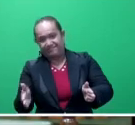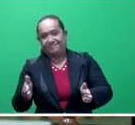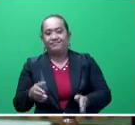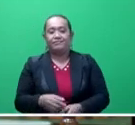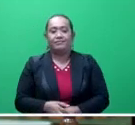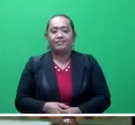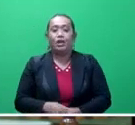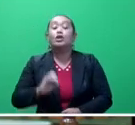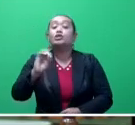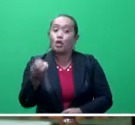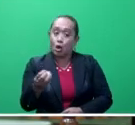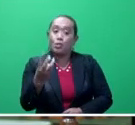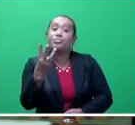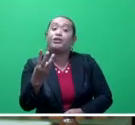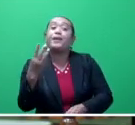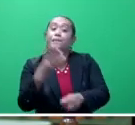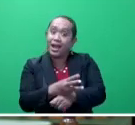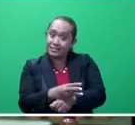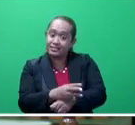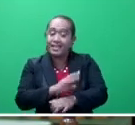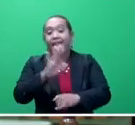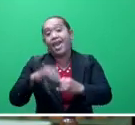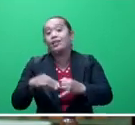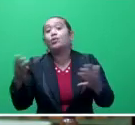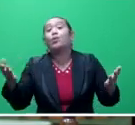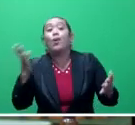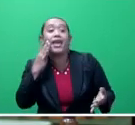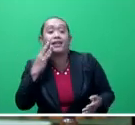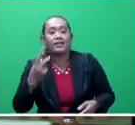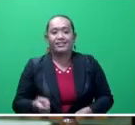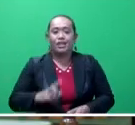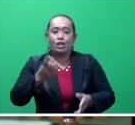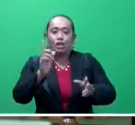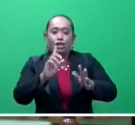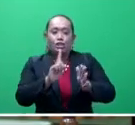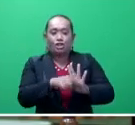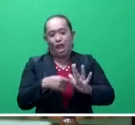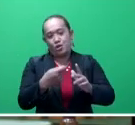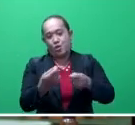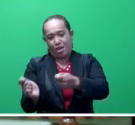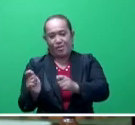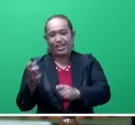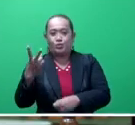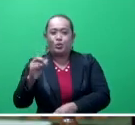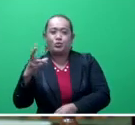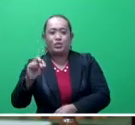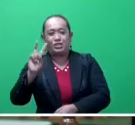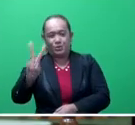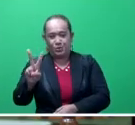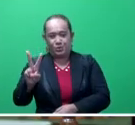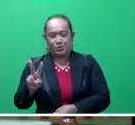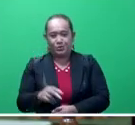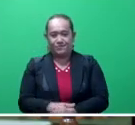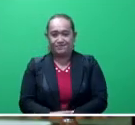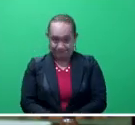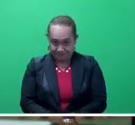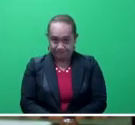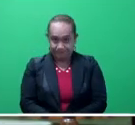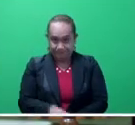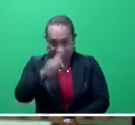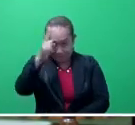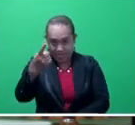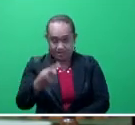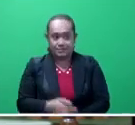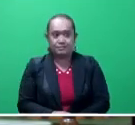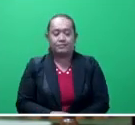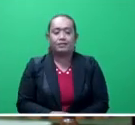cater for the 3 months ending January 2022. We will make medical exceptions, of course, for those with a certificate from the Permanent Secretary